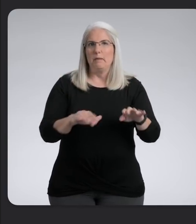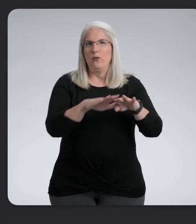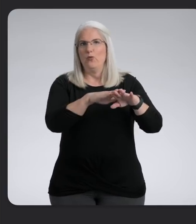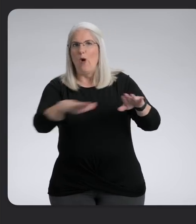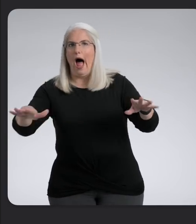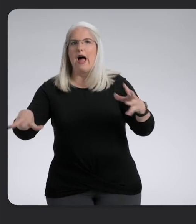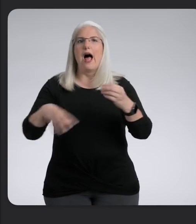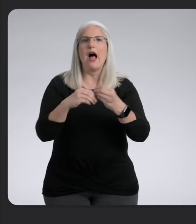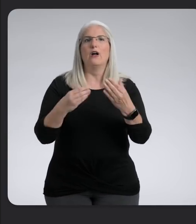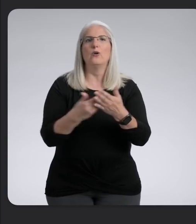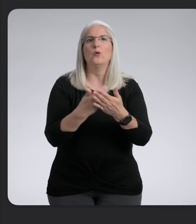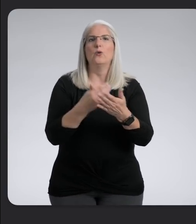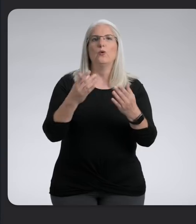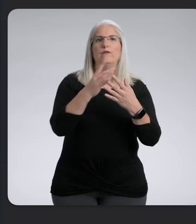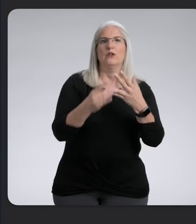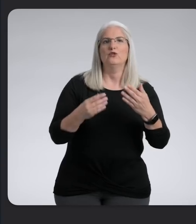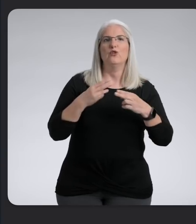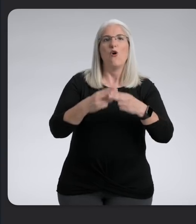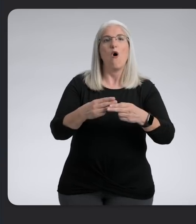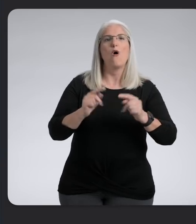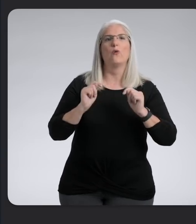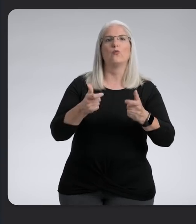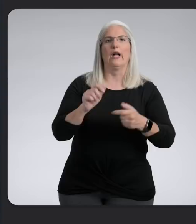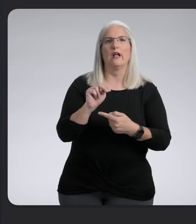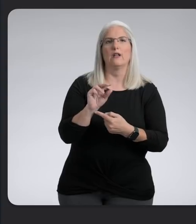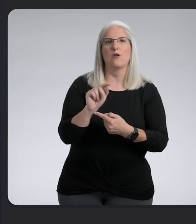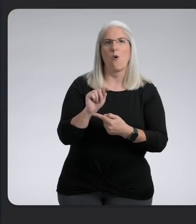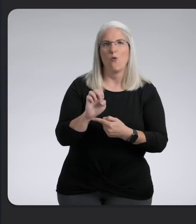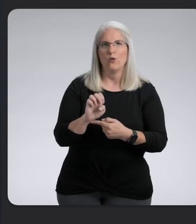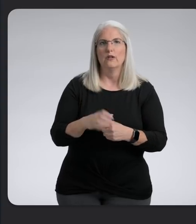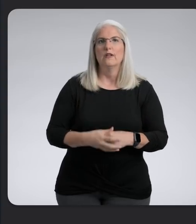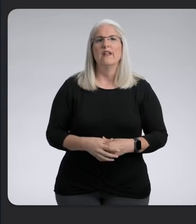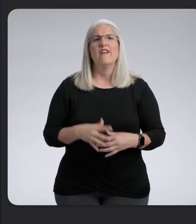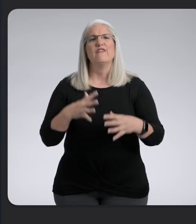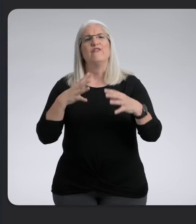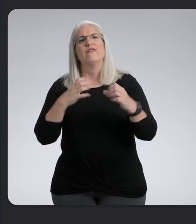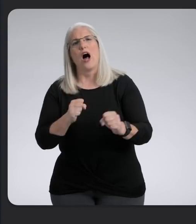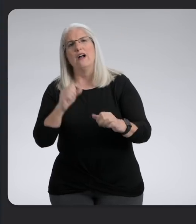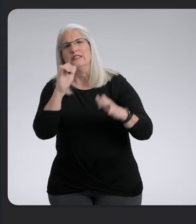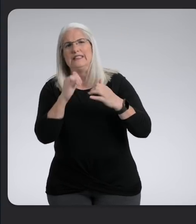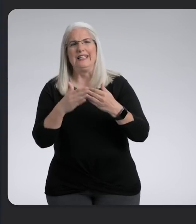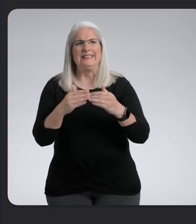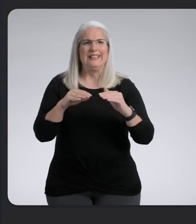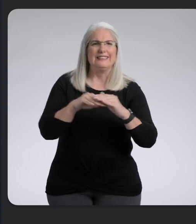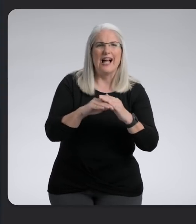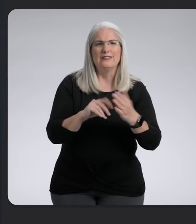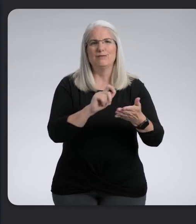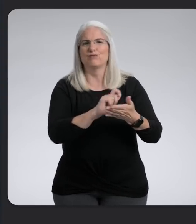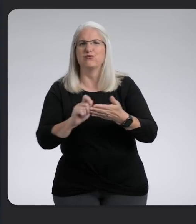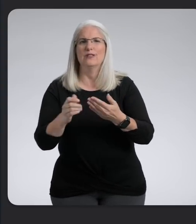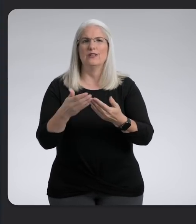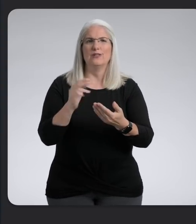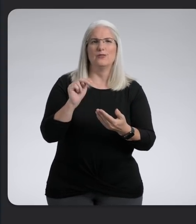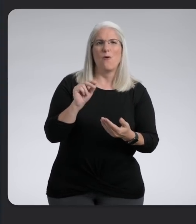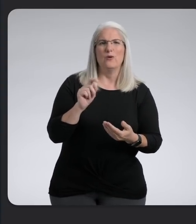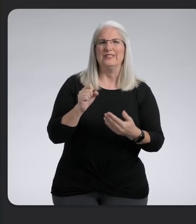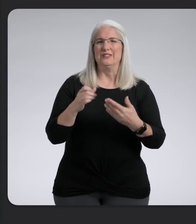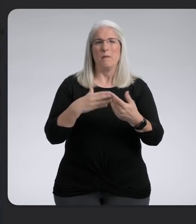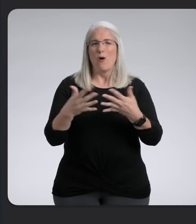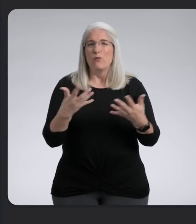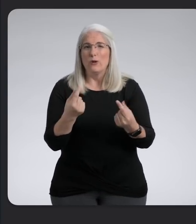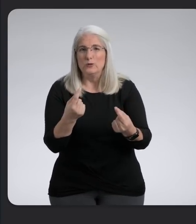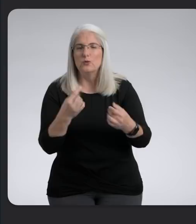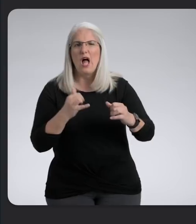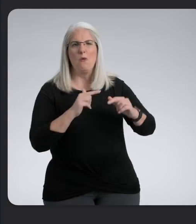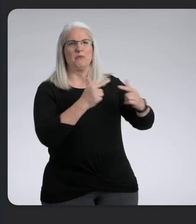call Quick Note. Quick Note is a fast and easy way to get to a note no matter what you're doing. Here's Will to show you how it